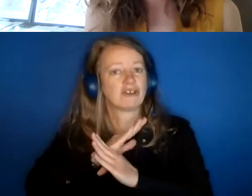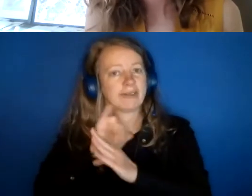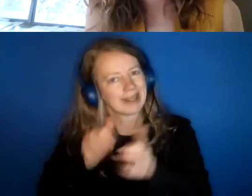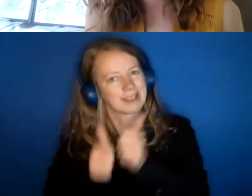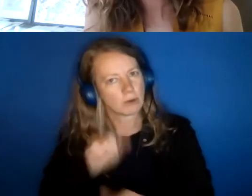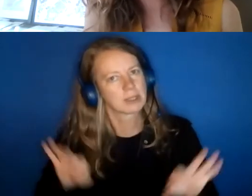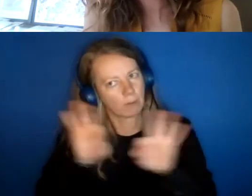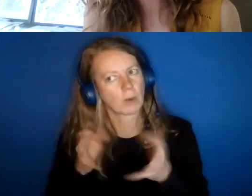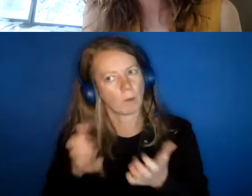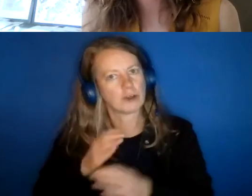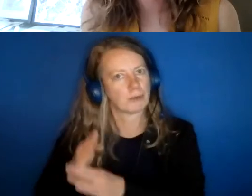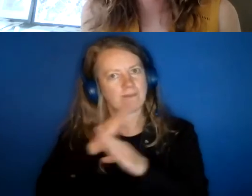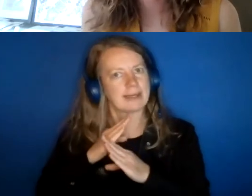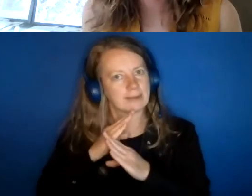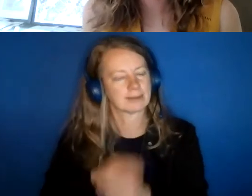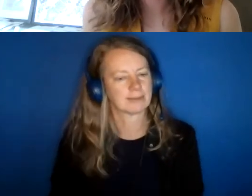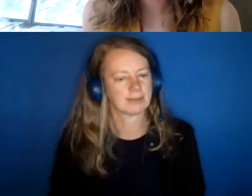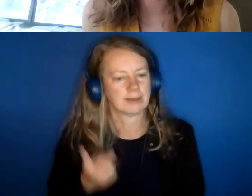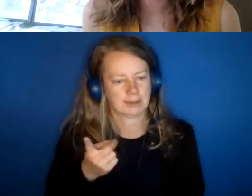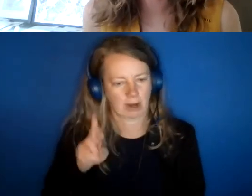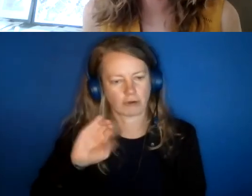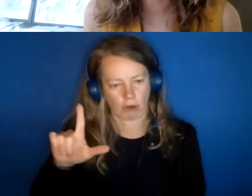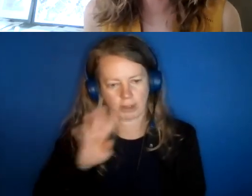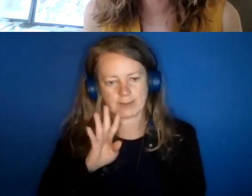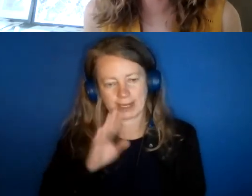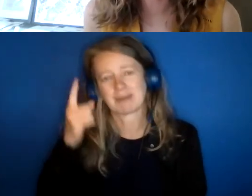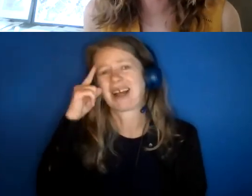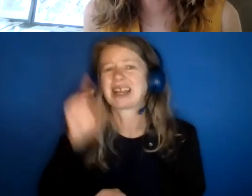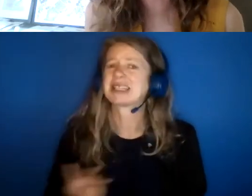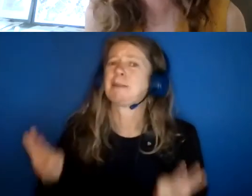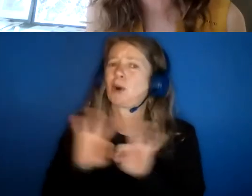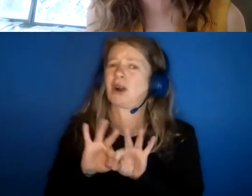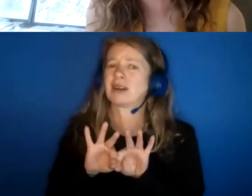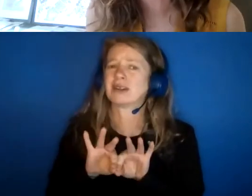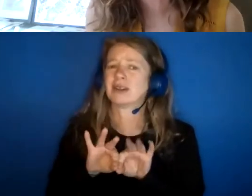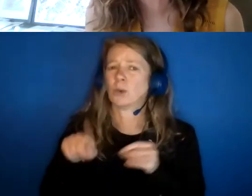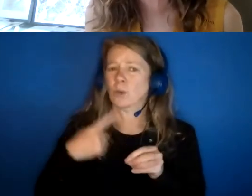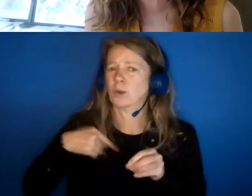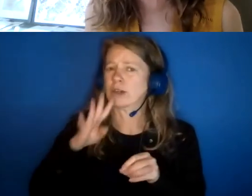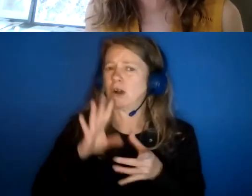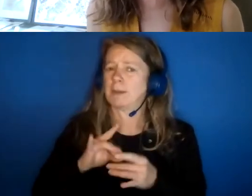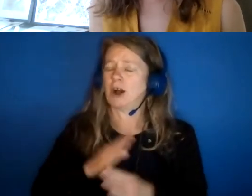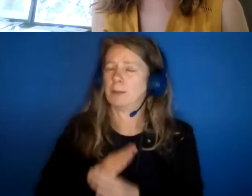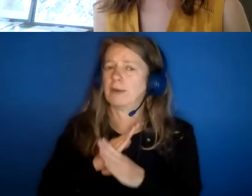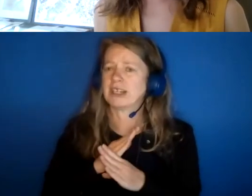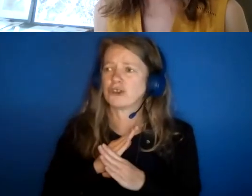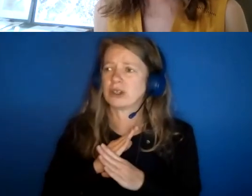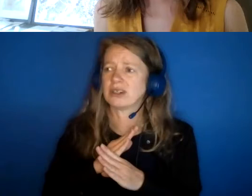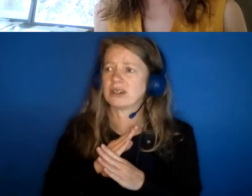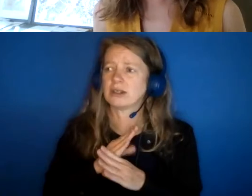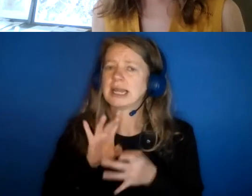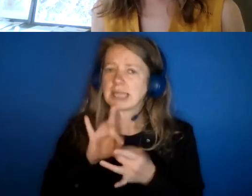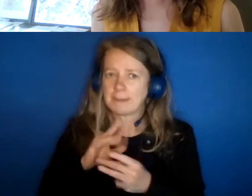prevent. Well, and I think it's important as we talk about prevention that it is about protecting